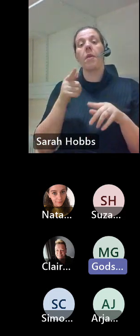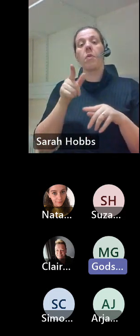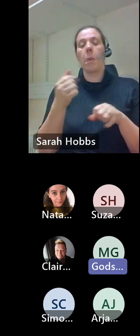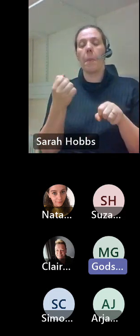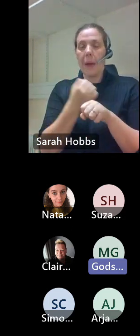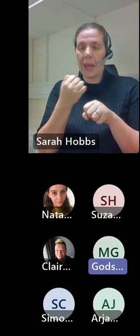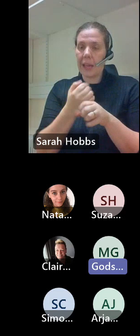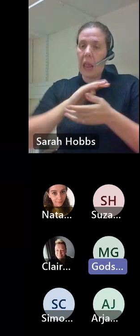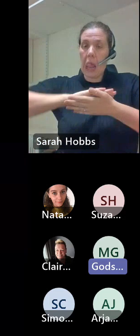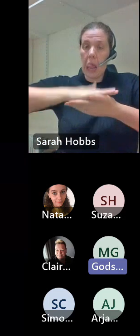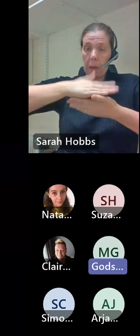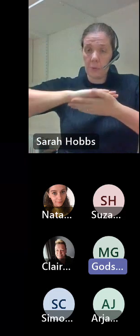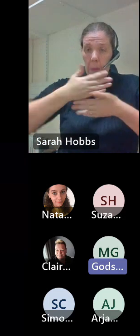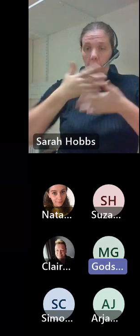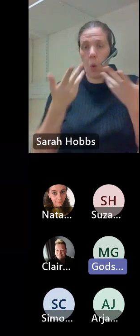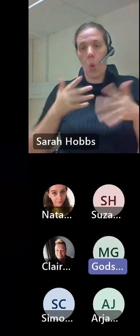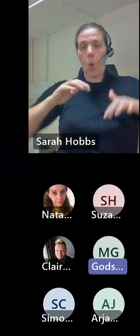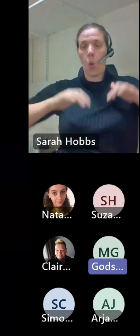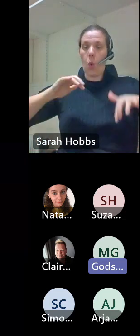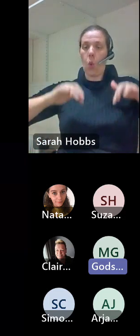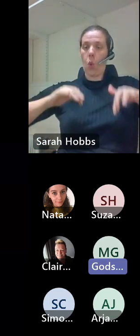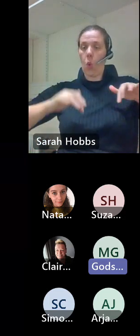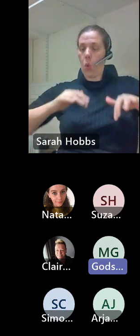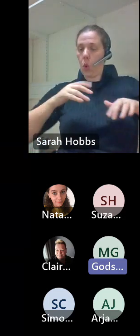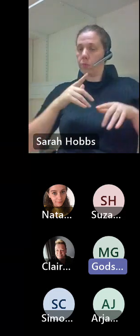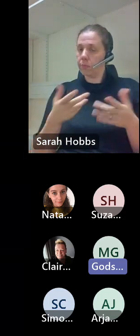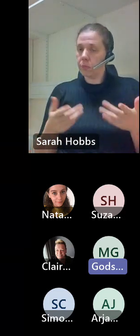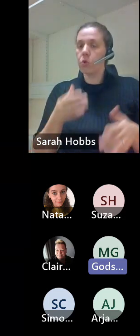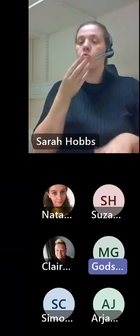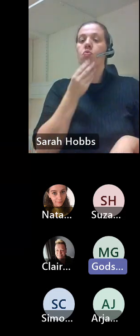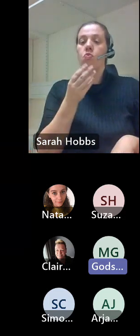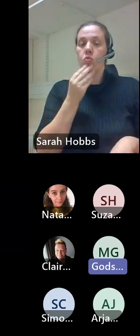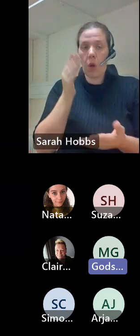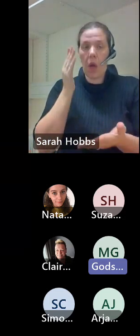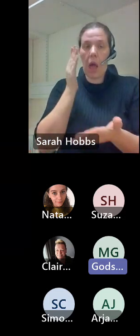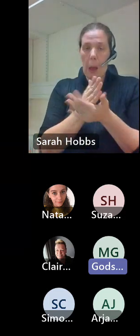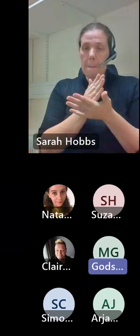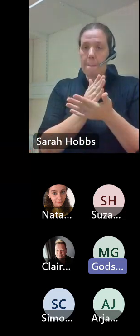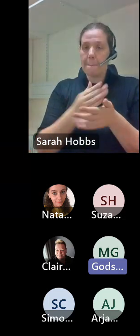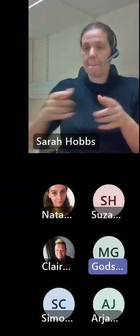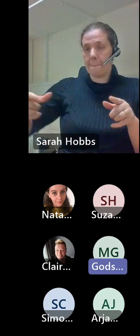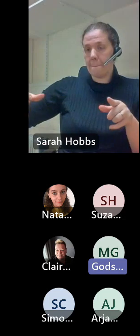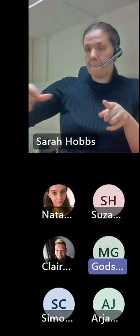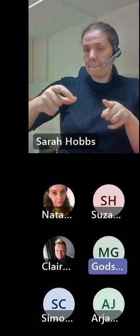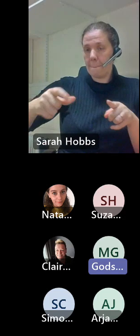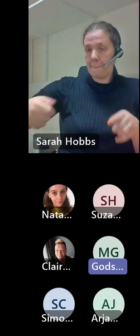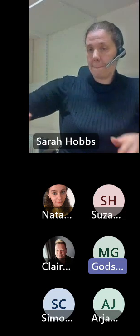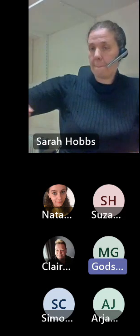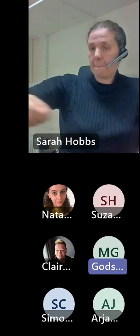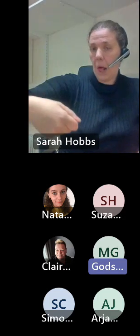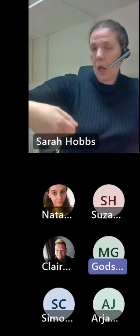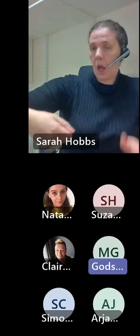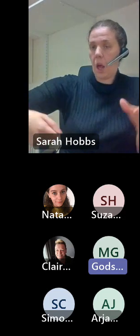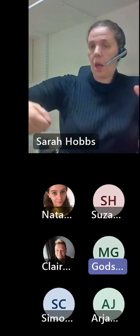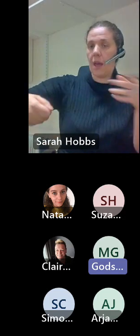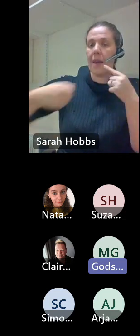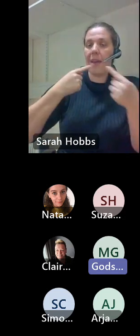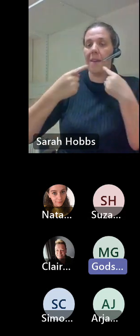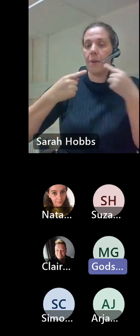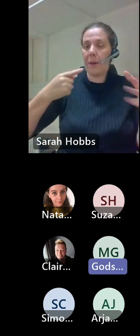as a laptop or a desktop computer, you can use a physical hard drive that you plug in, you upload the